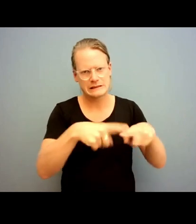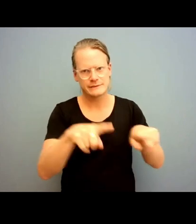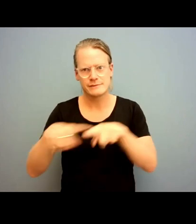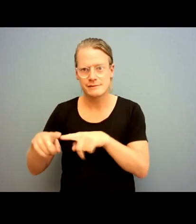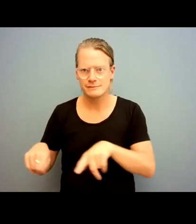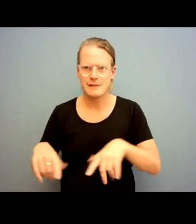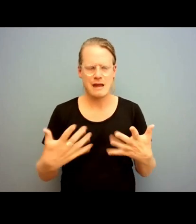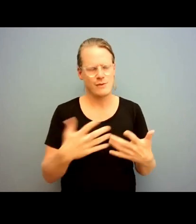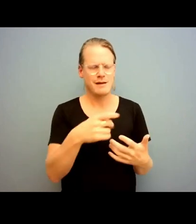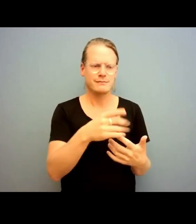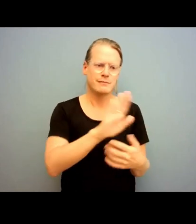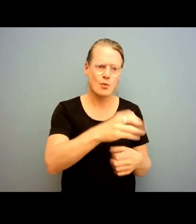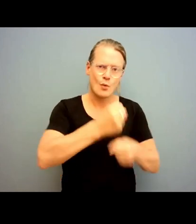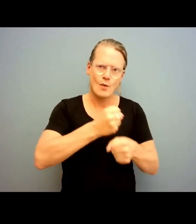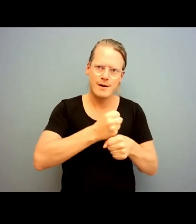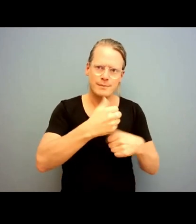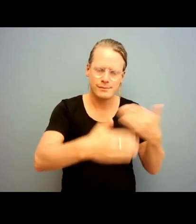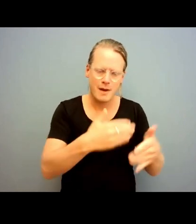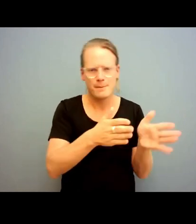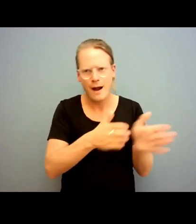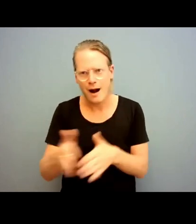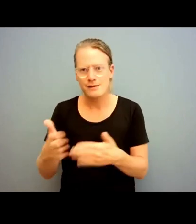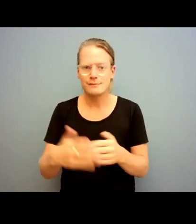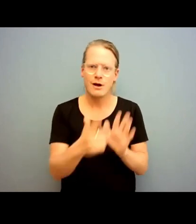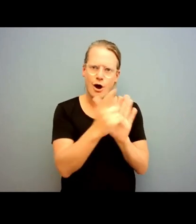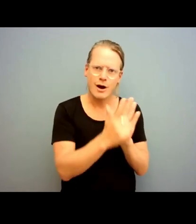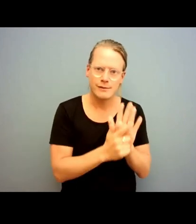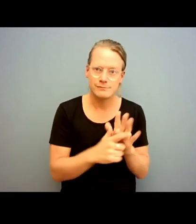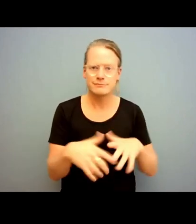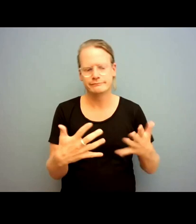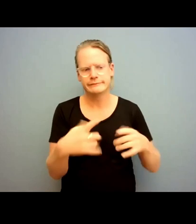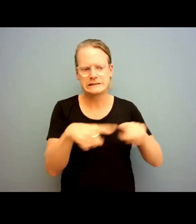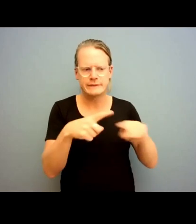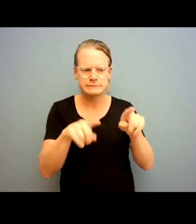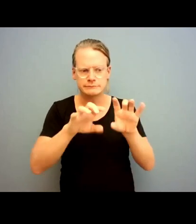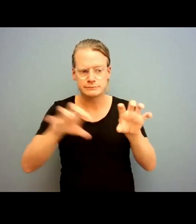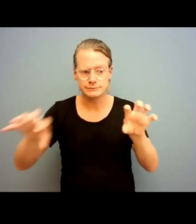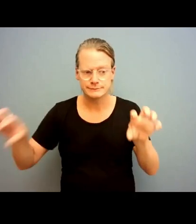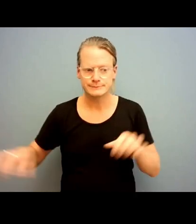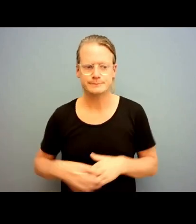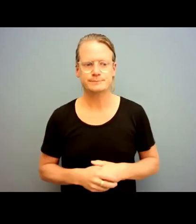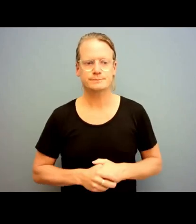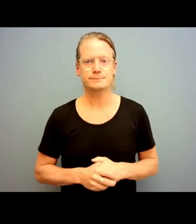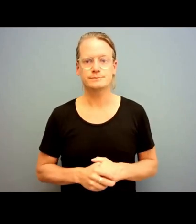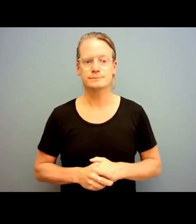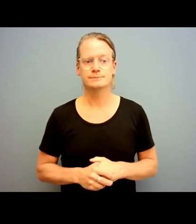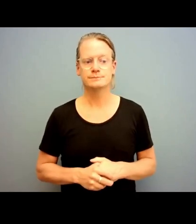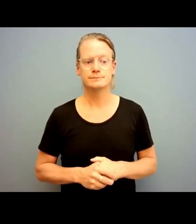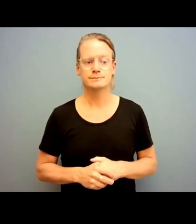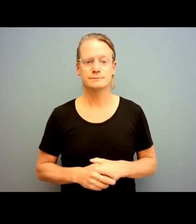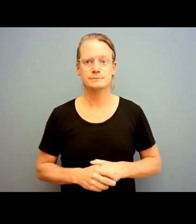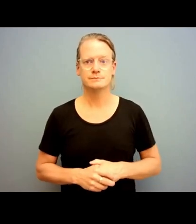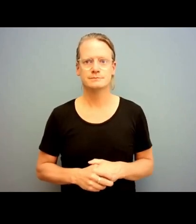strategies, laws, and systems to meet the needs and to promote the rights of Indigenous persons